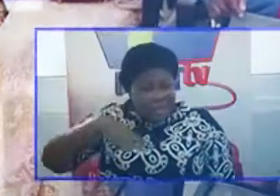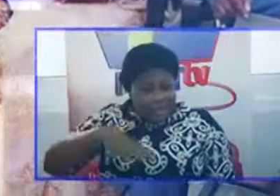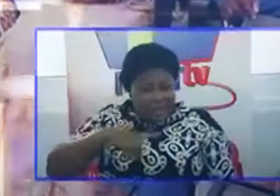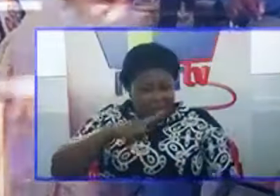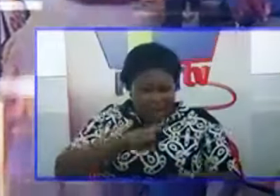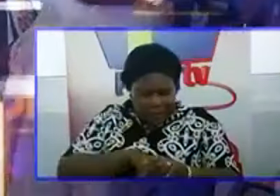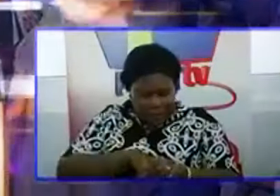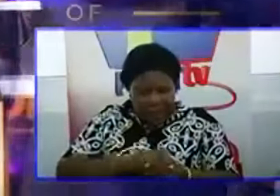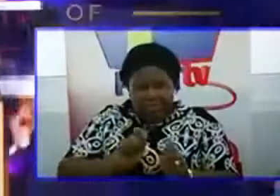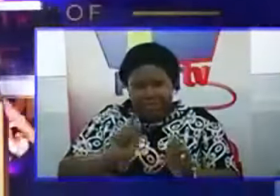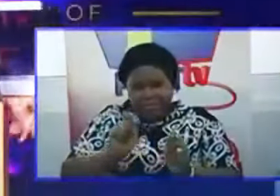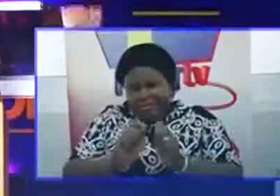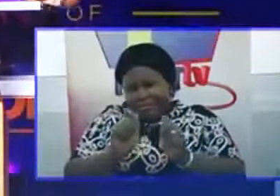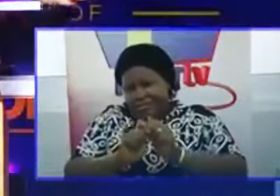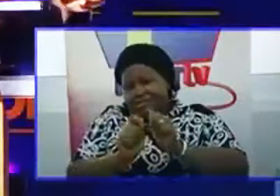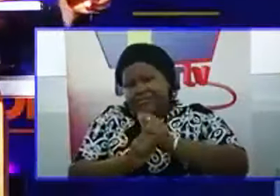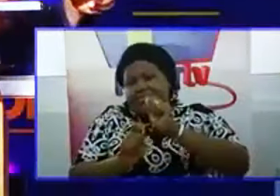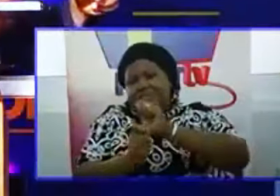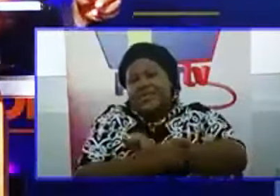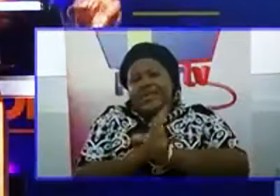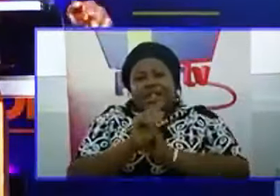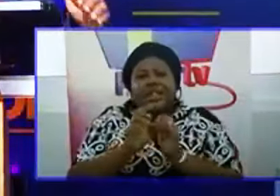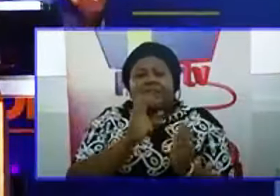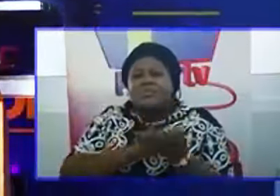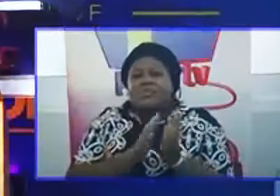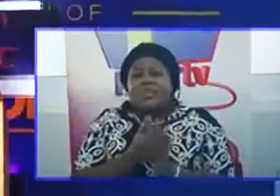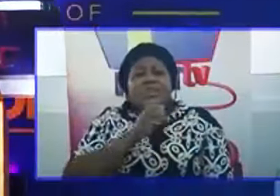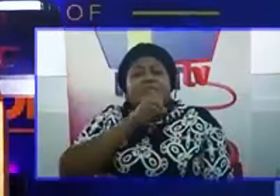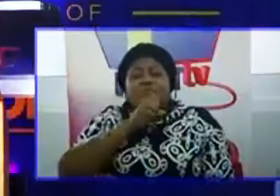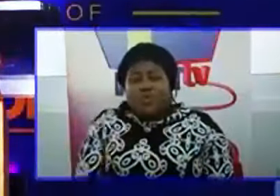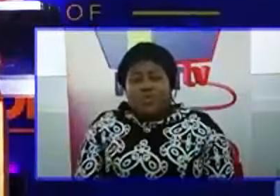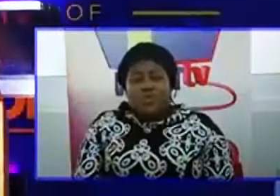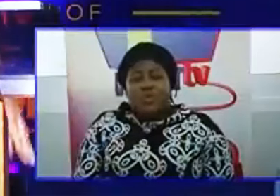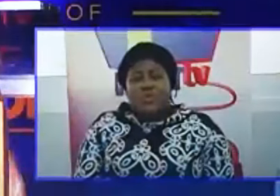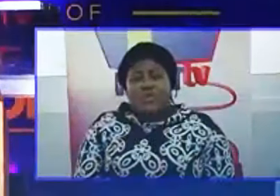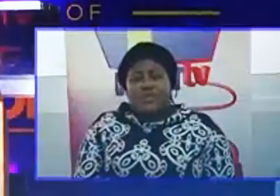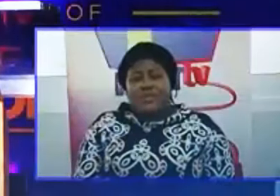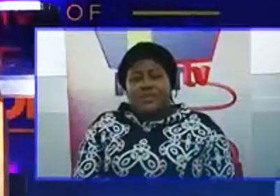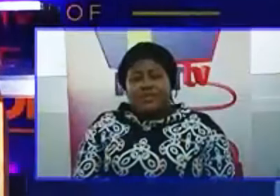writer says, it's all around we see. If you want to keep fresh,